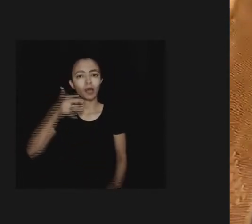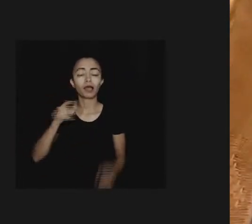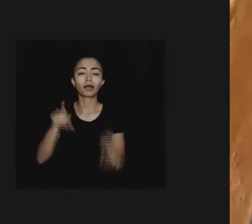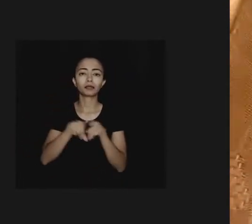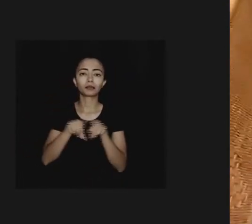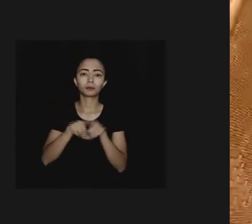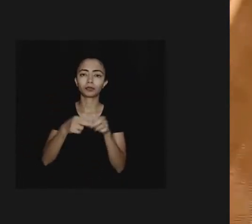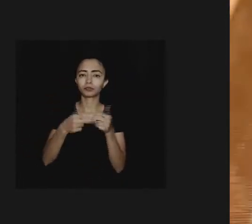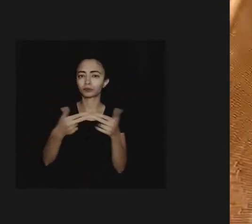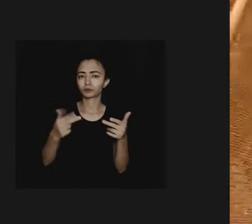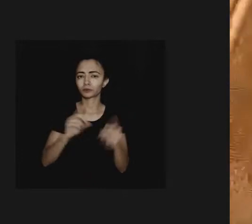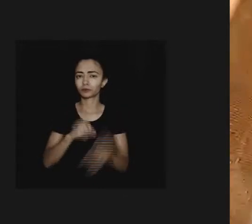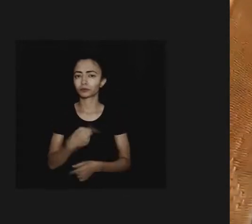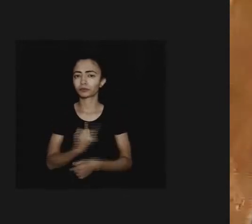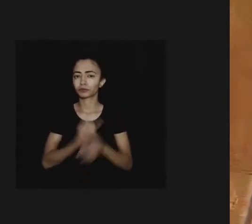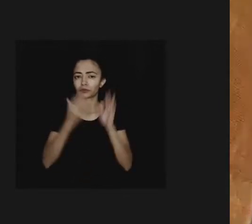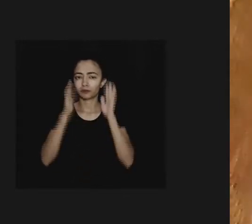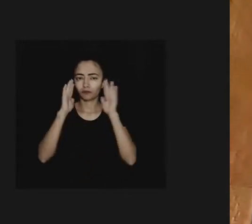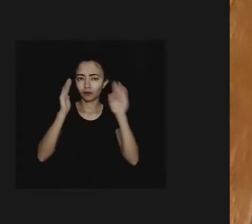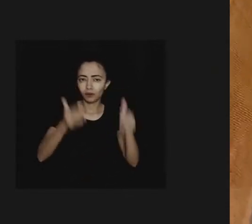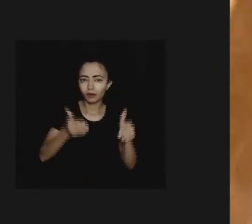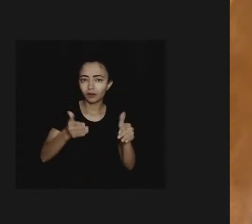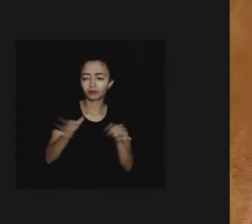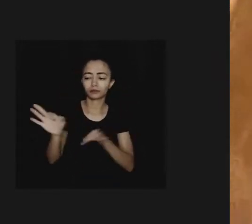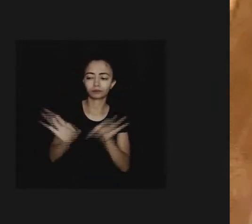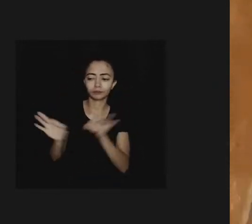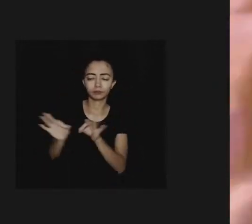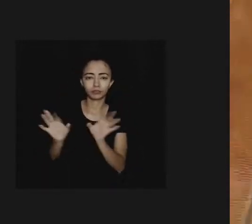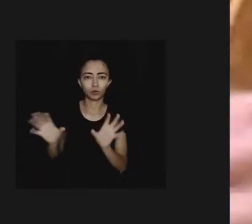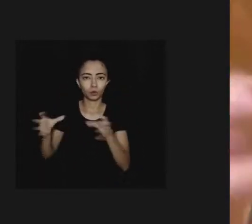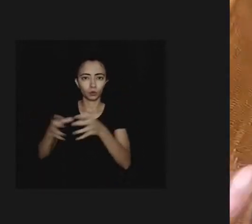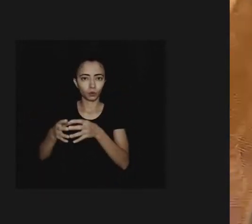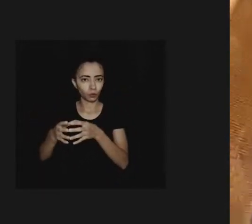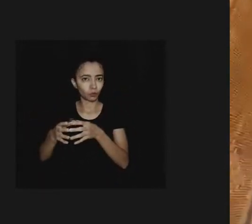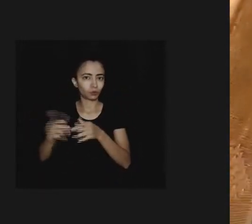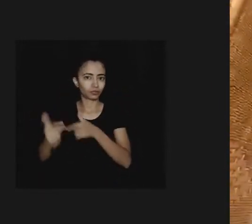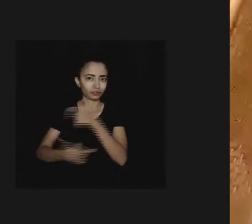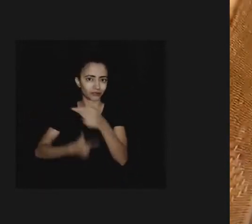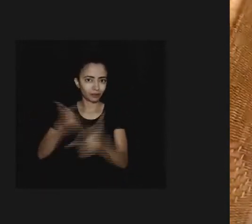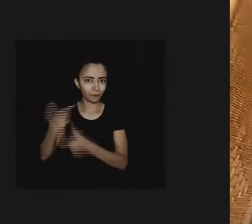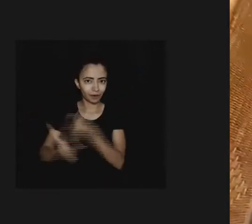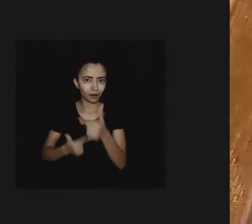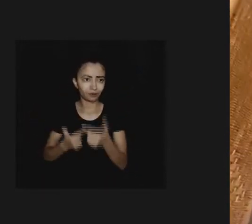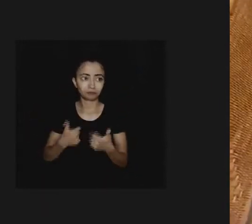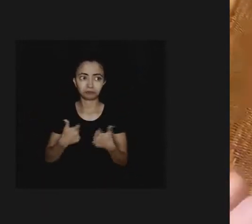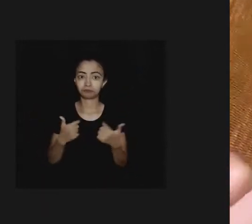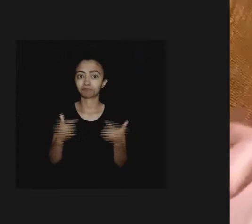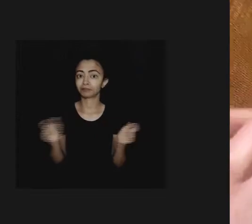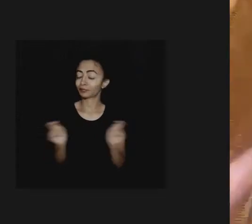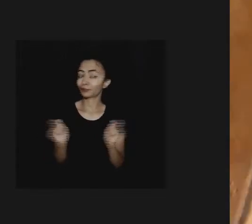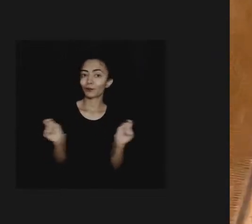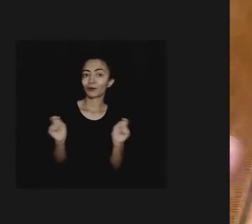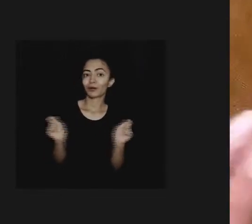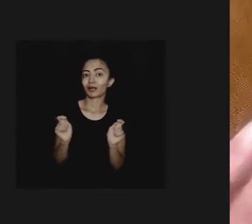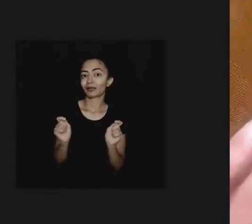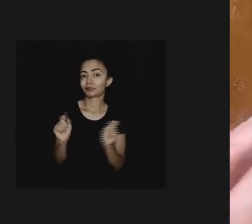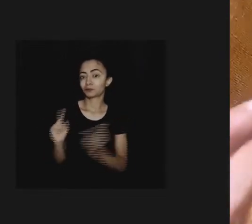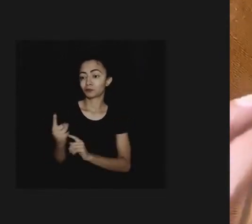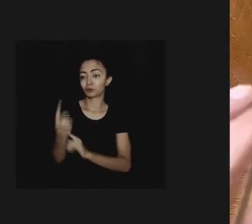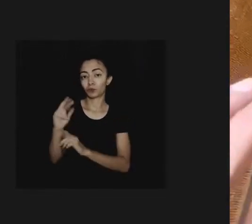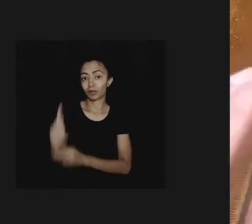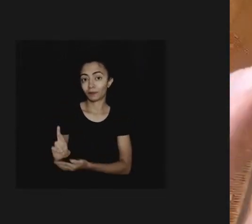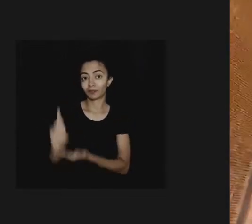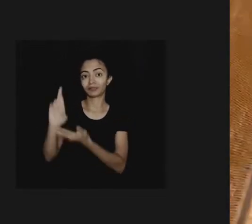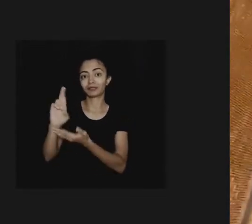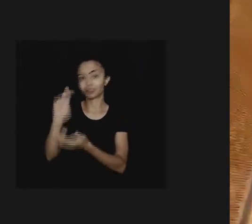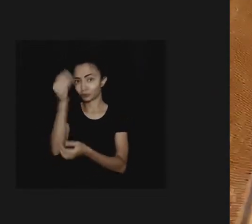Assembly now. We'd love it if someone from Brazil was with us, but we can only take 4. And we're going to be trying to sort